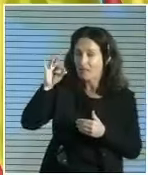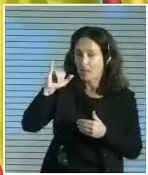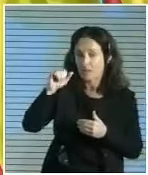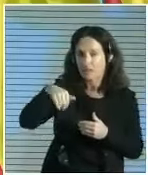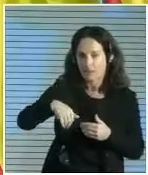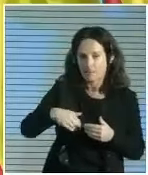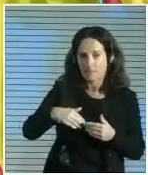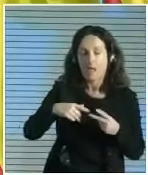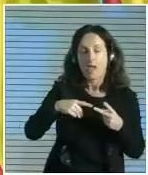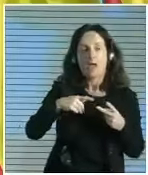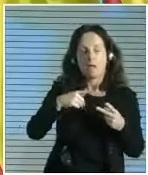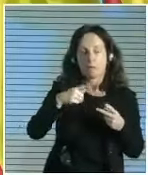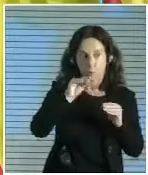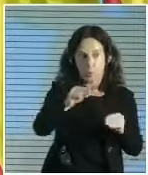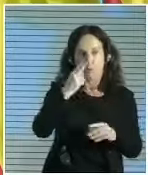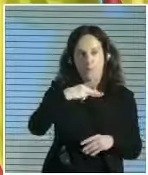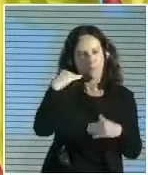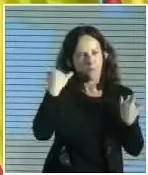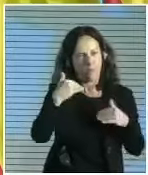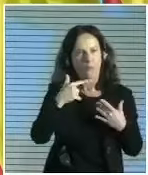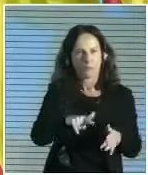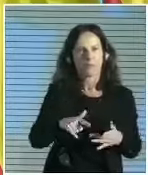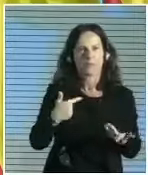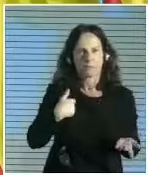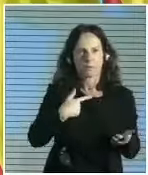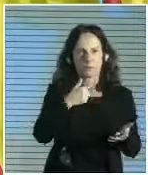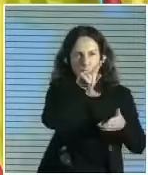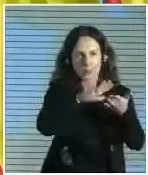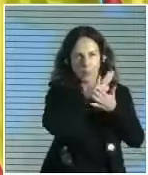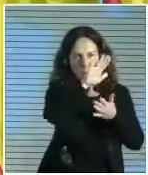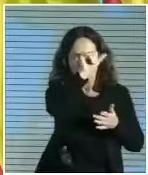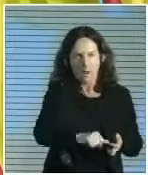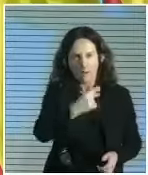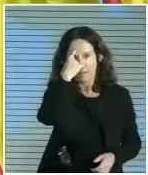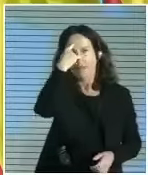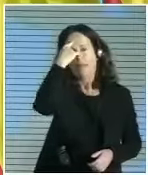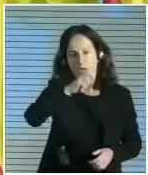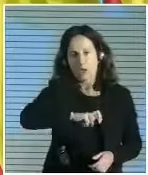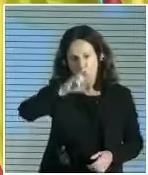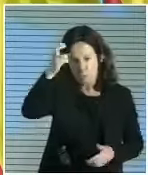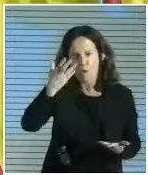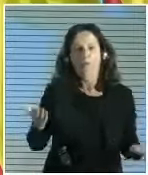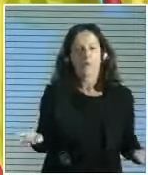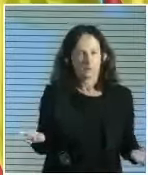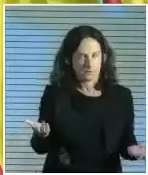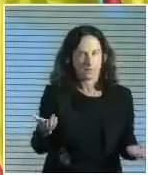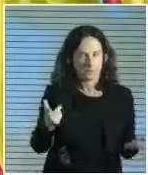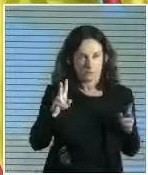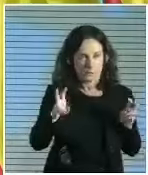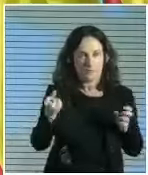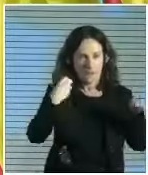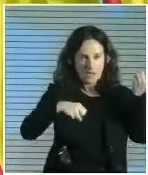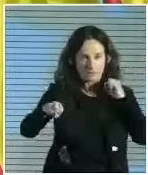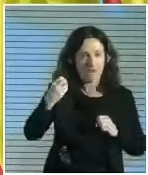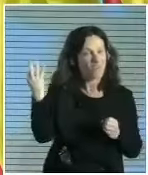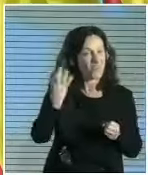frameworks under One Planet. Actually, they require reporting. So they're not just pledges. Normally on an annual basis, we are